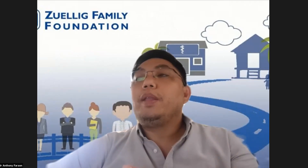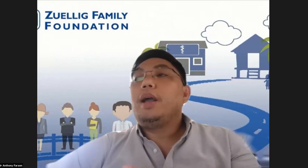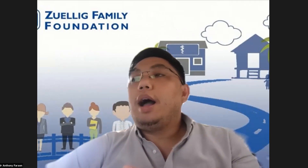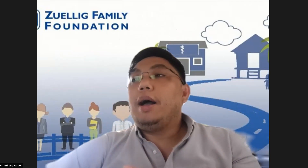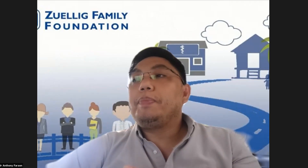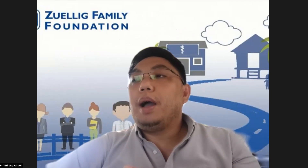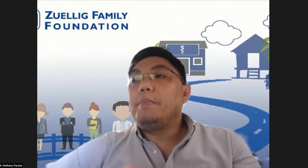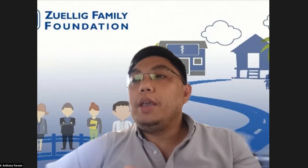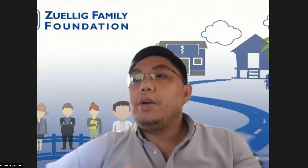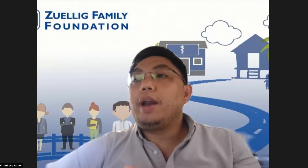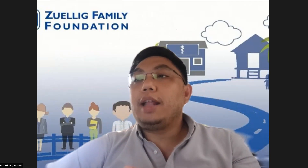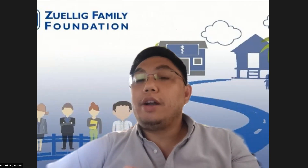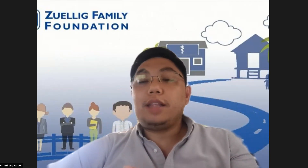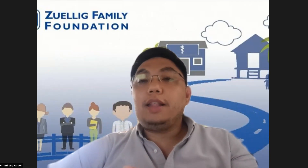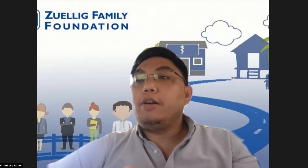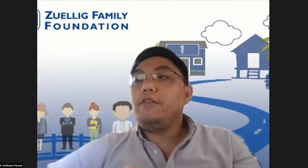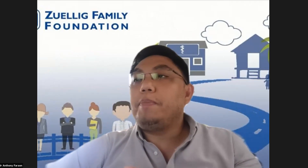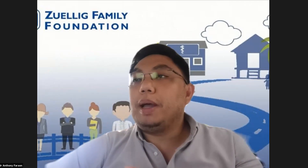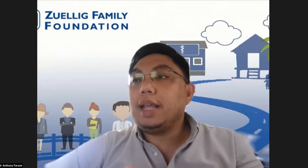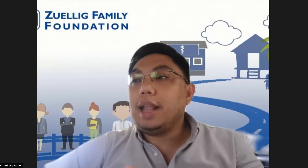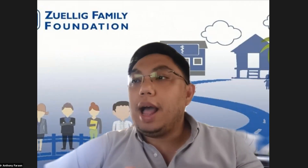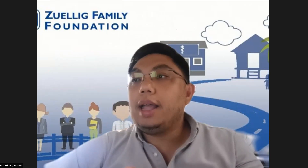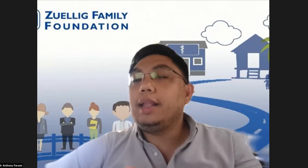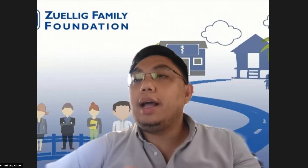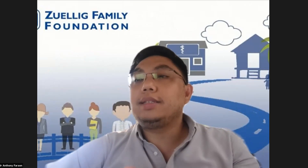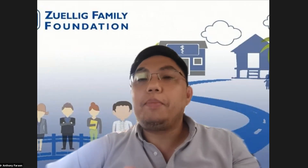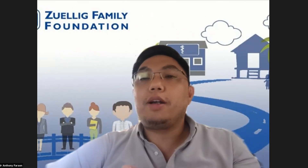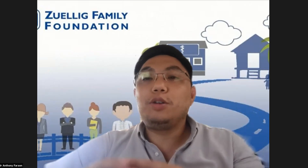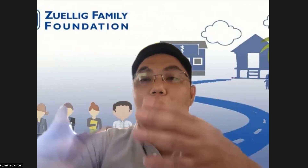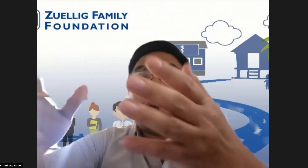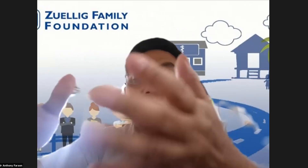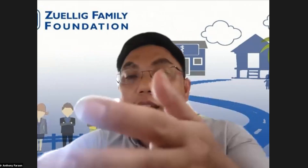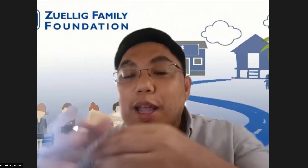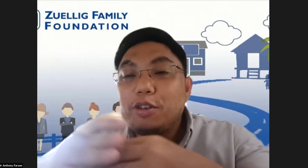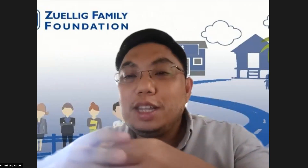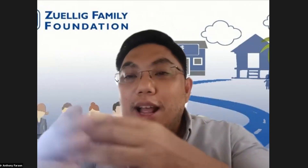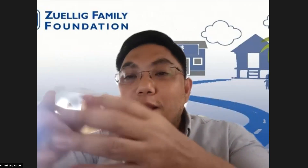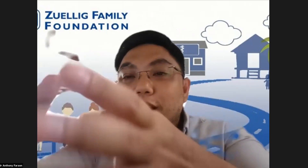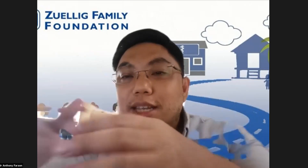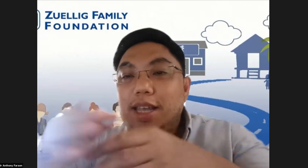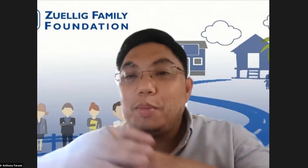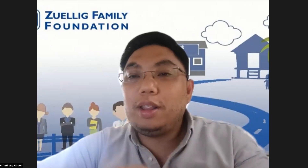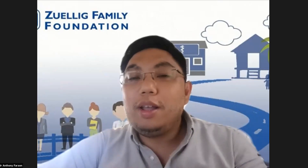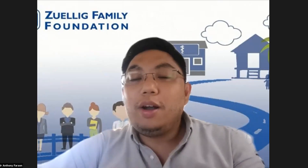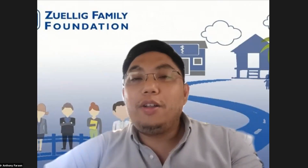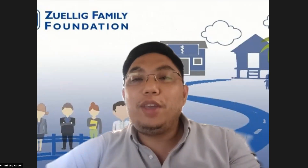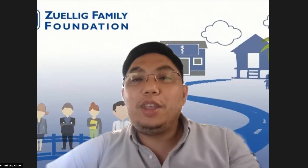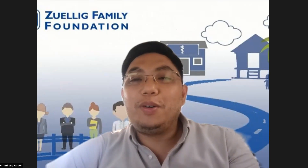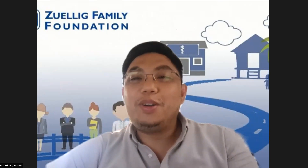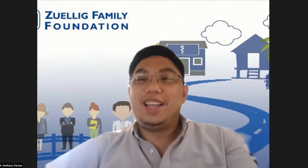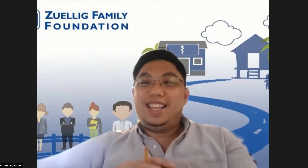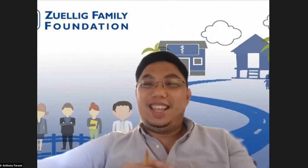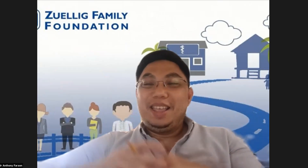to Mayor Edgar Tan of Pagsanhan, Samar. So now I think he has better signal. We can see him on